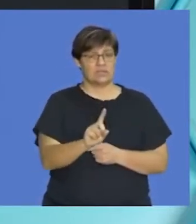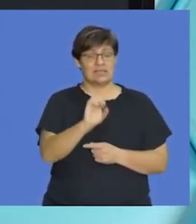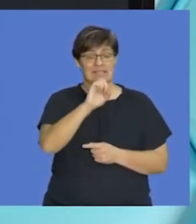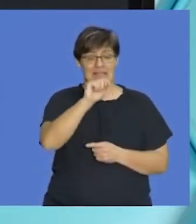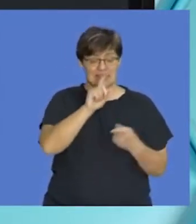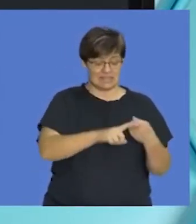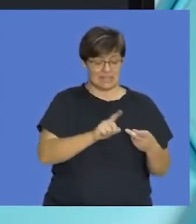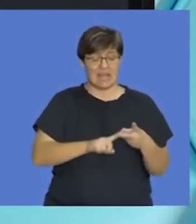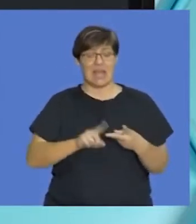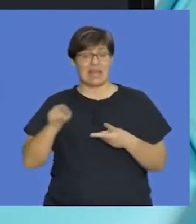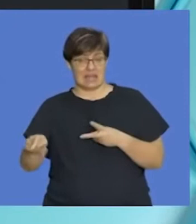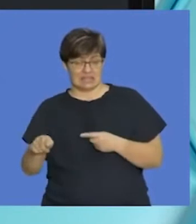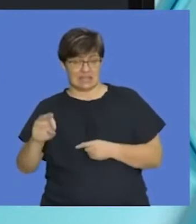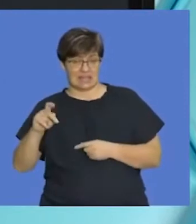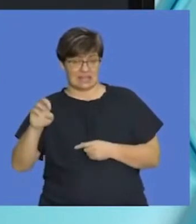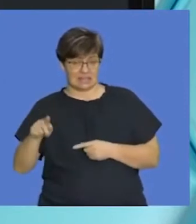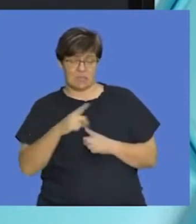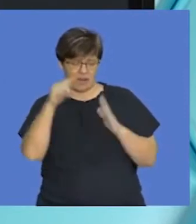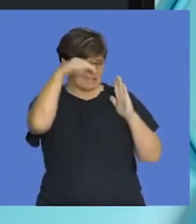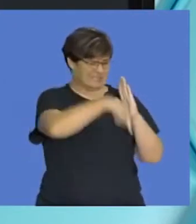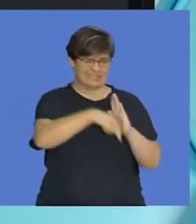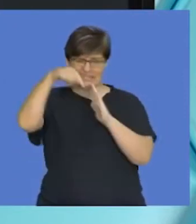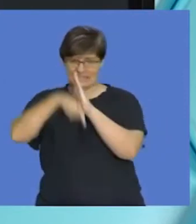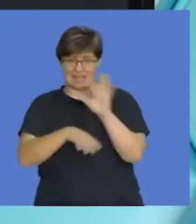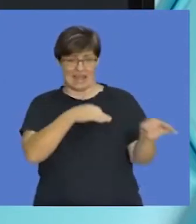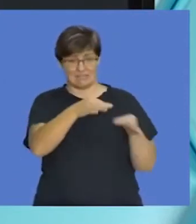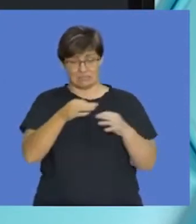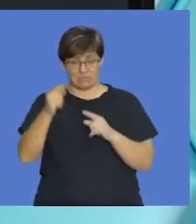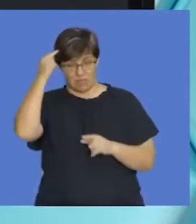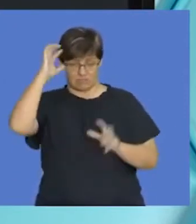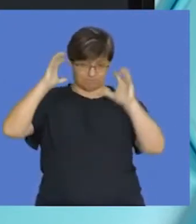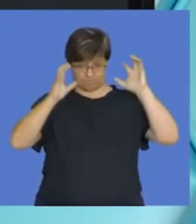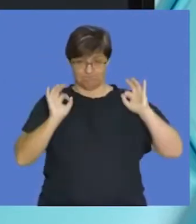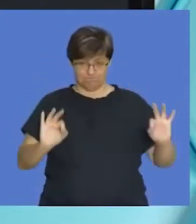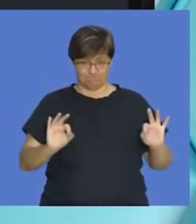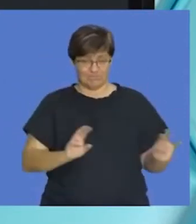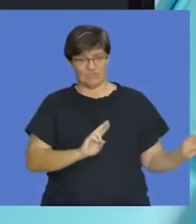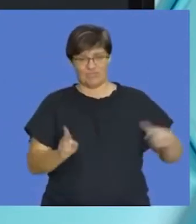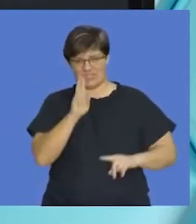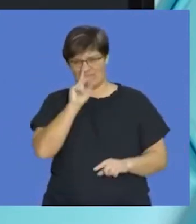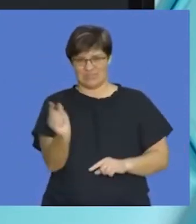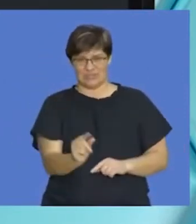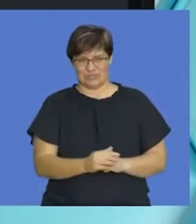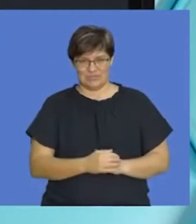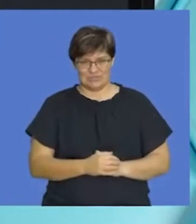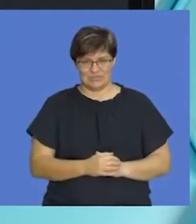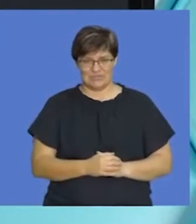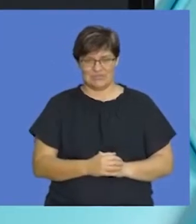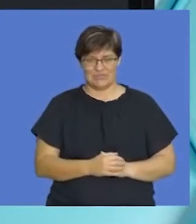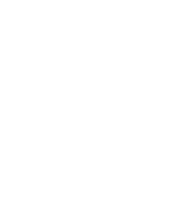static friction and kinetic friction in lots of detail. So get your head ready, okay, and I'll see you in a couple of minutes.